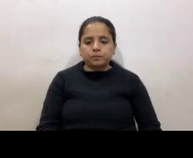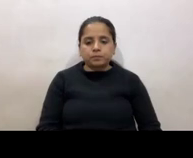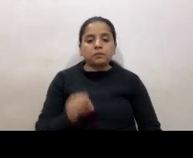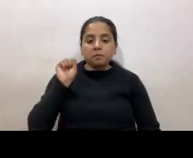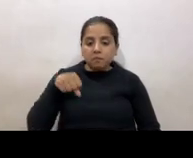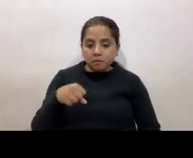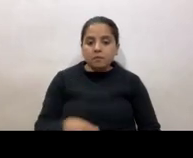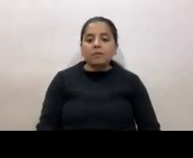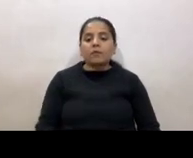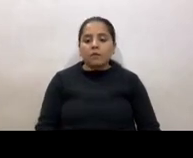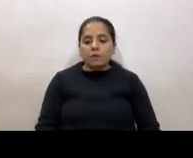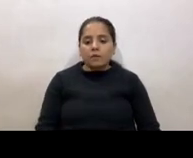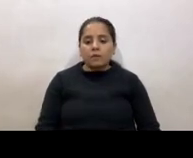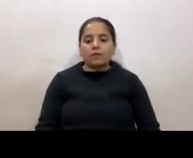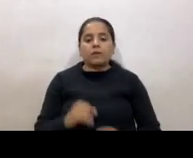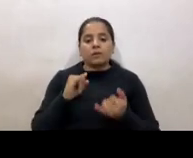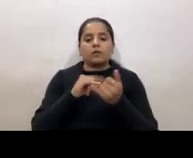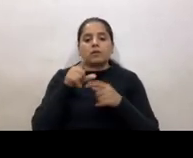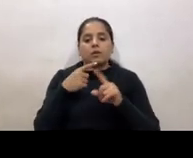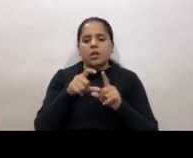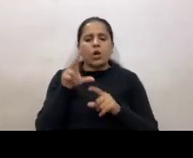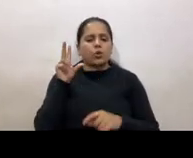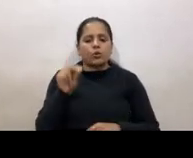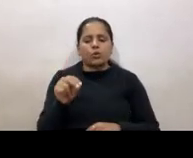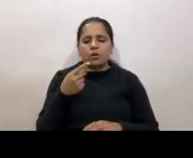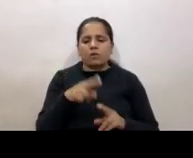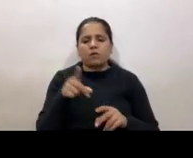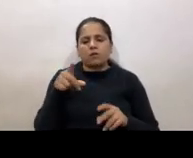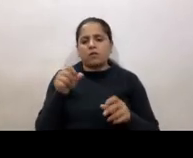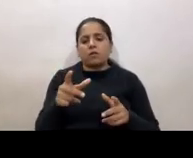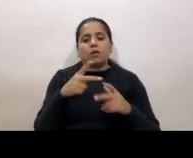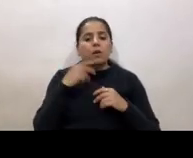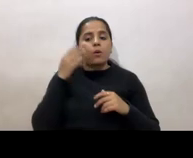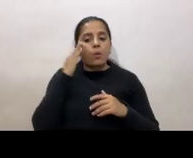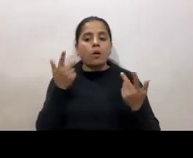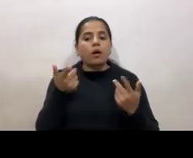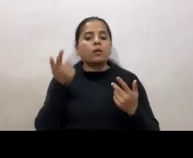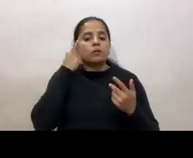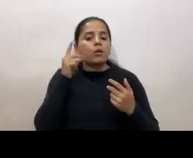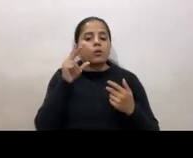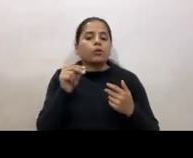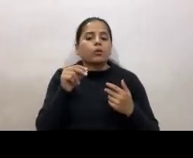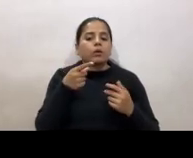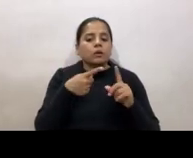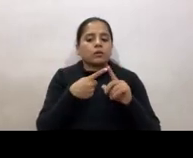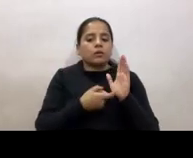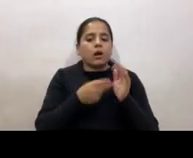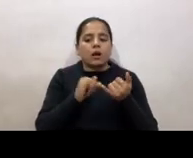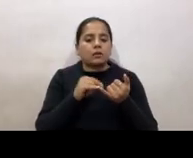Yes. Sajidur says no. So if you could also tell us why you don't think it's